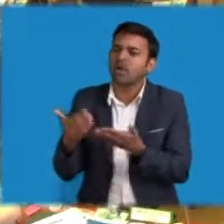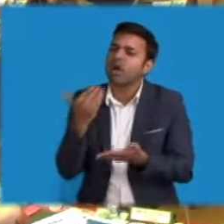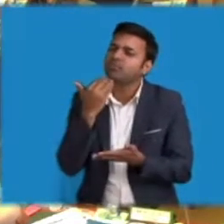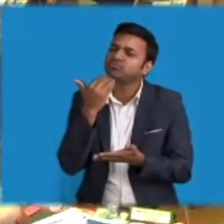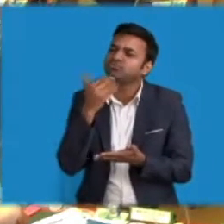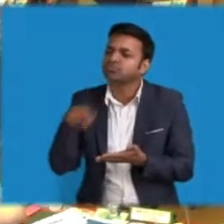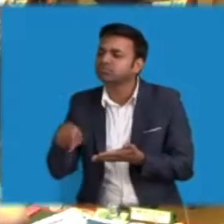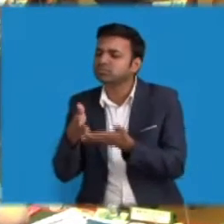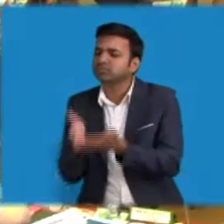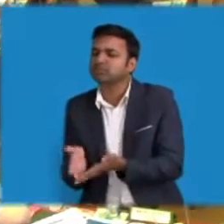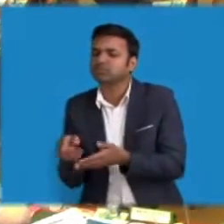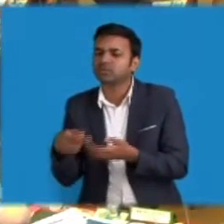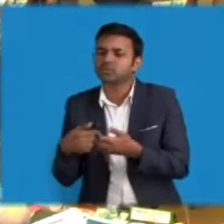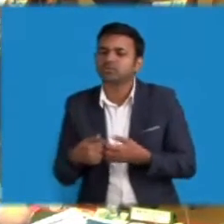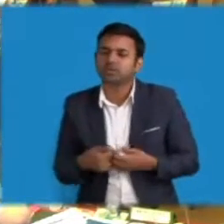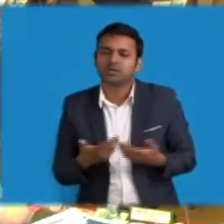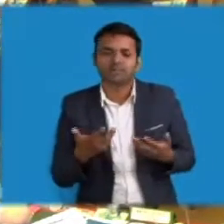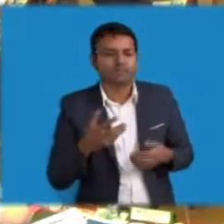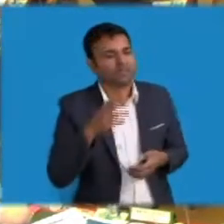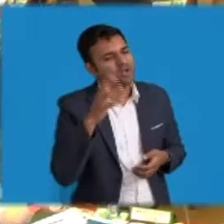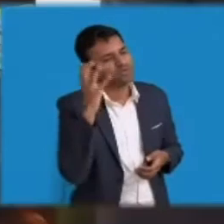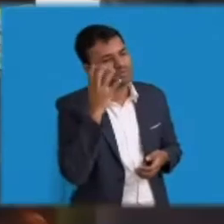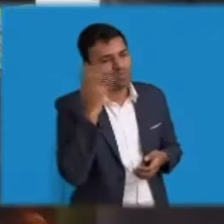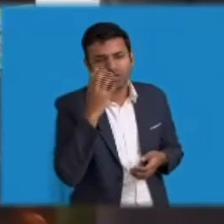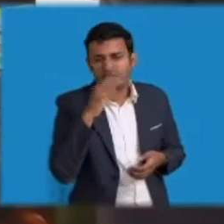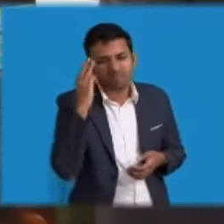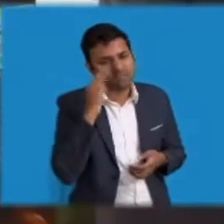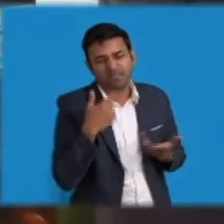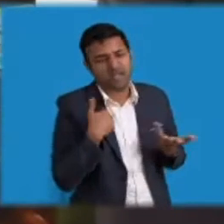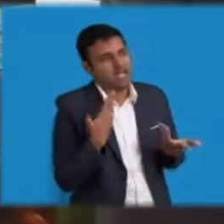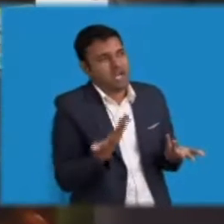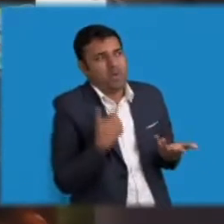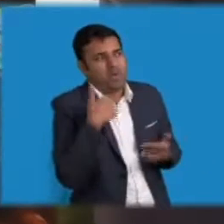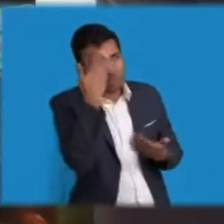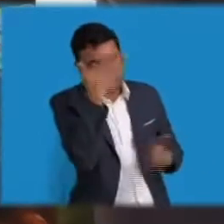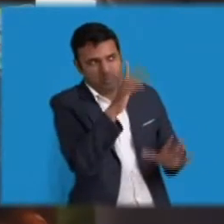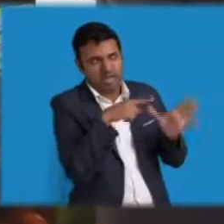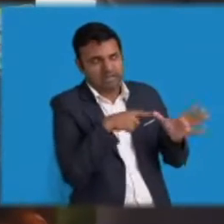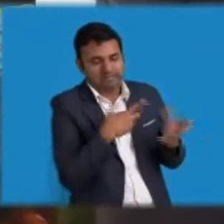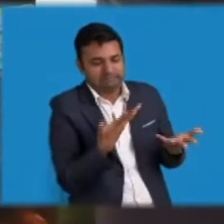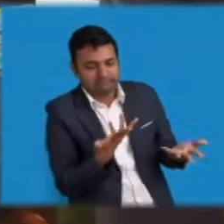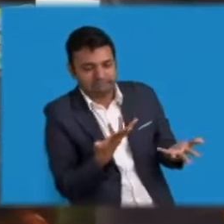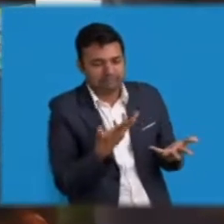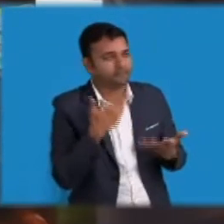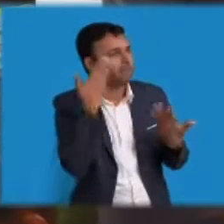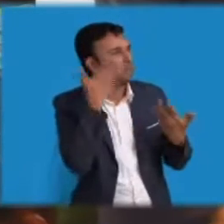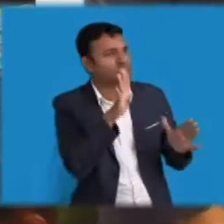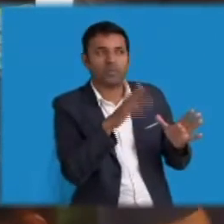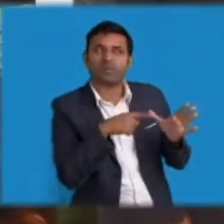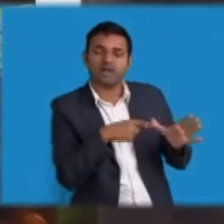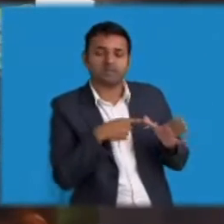Madam Speaker, sorry I don't have that answer with me right now, but I can give it to the honourable member at a later